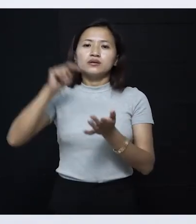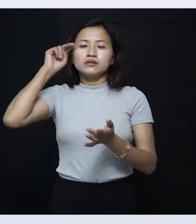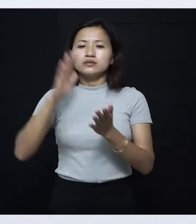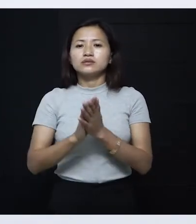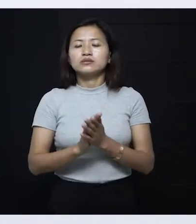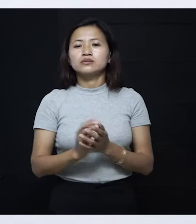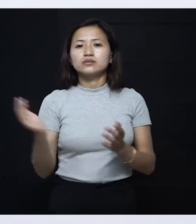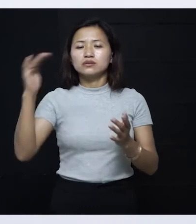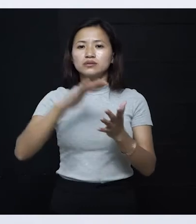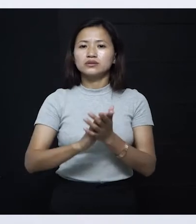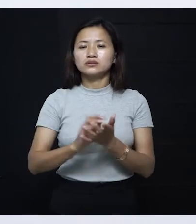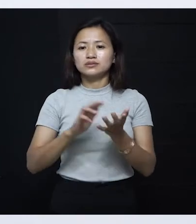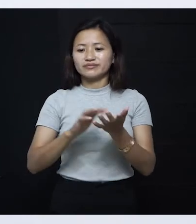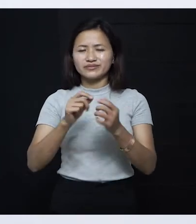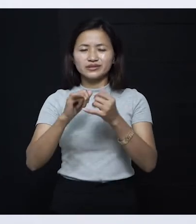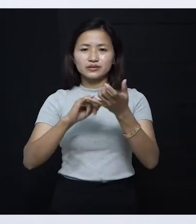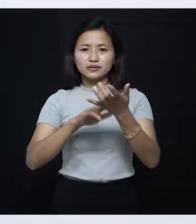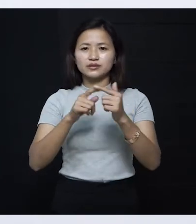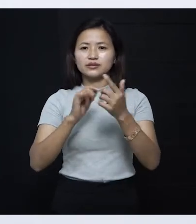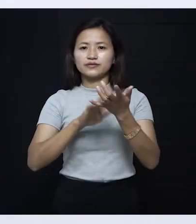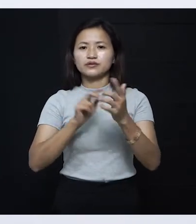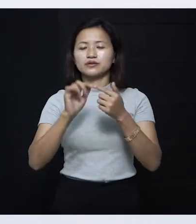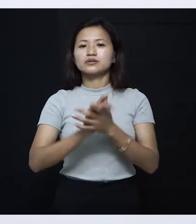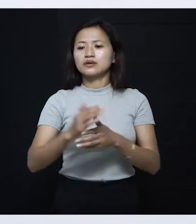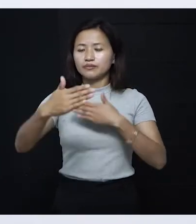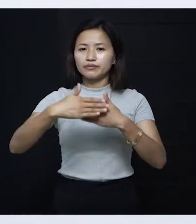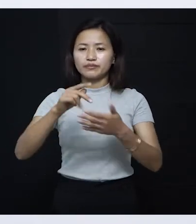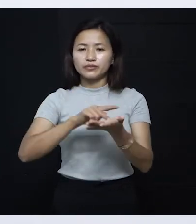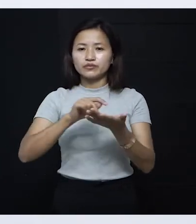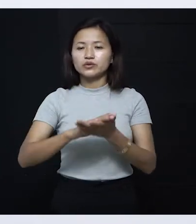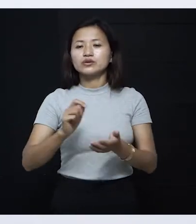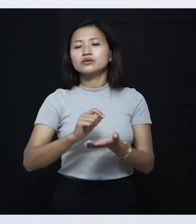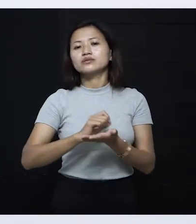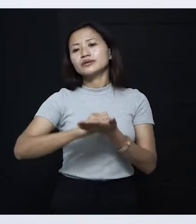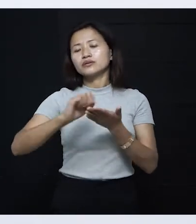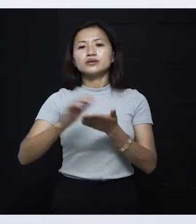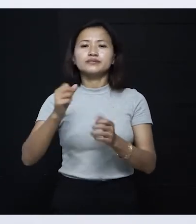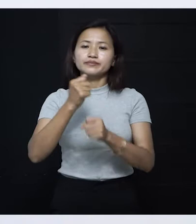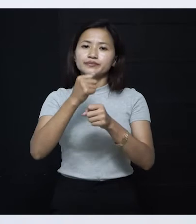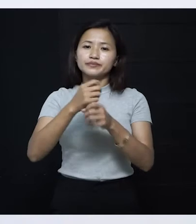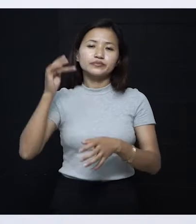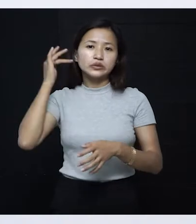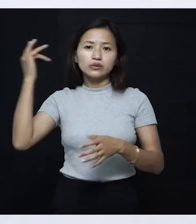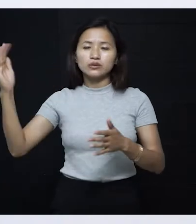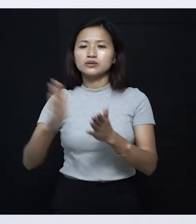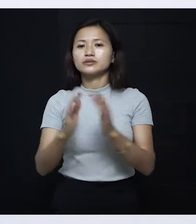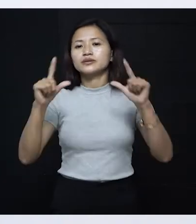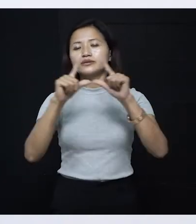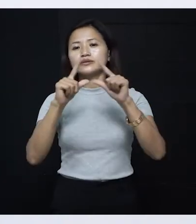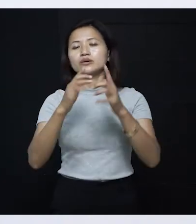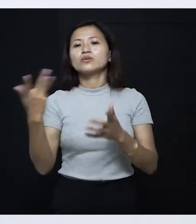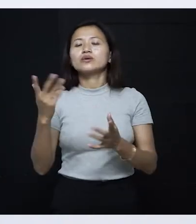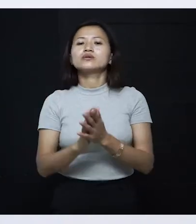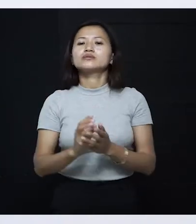very sensitive state, okay? Then apart from this, you also need to write about the Golden Triangle, okay? Where all these